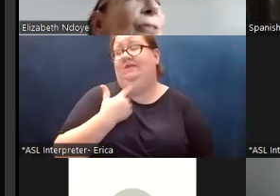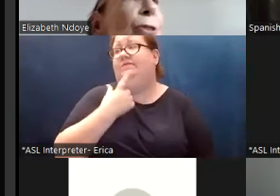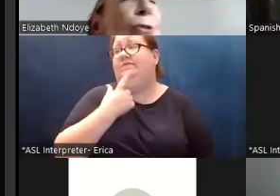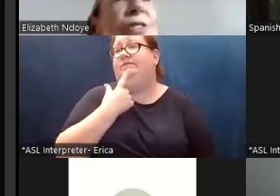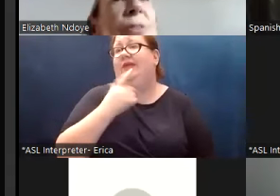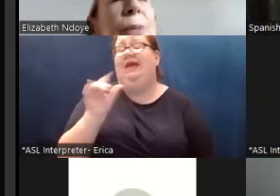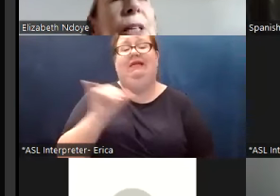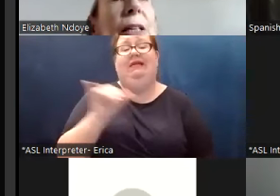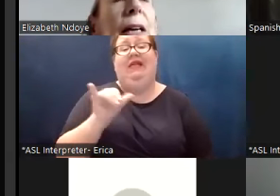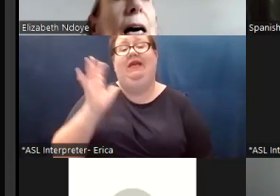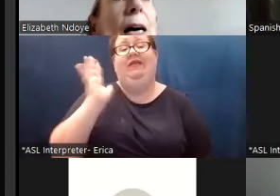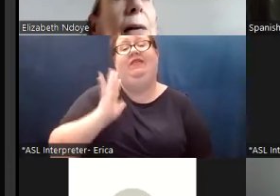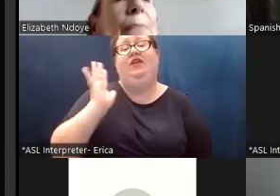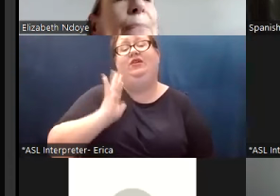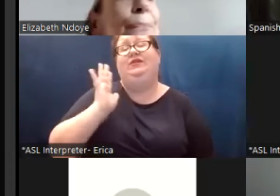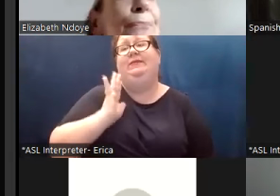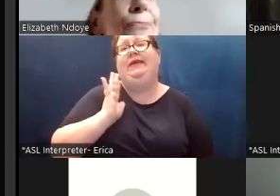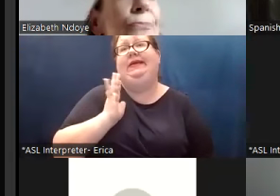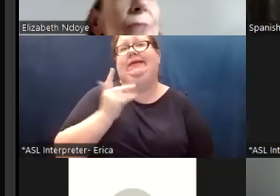like there used to be